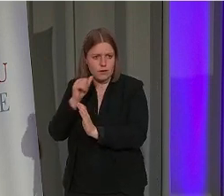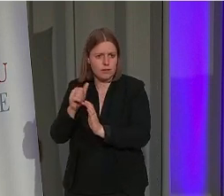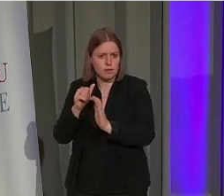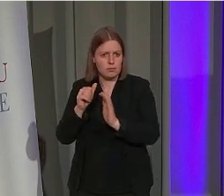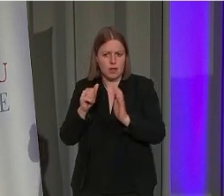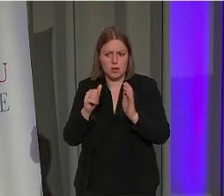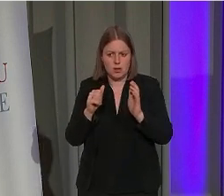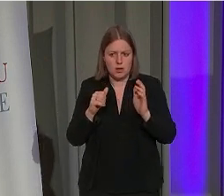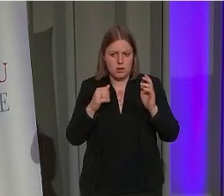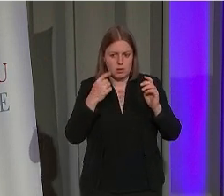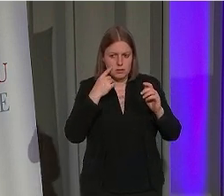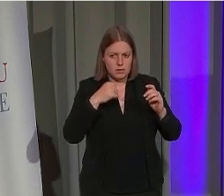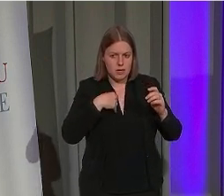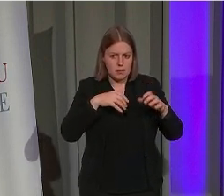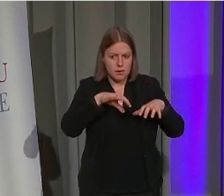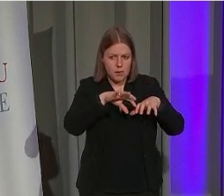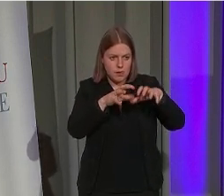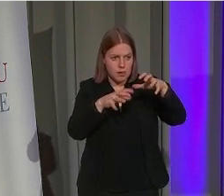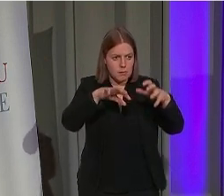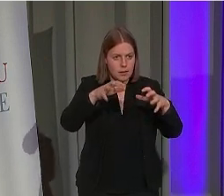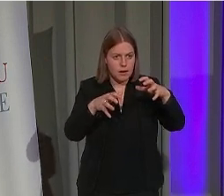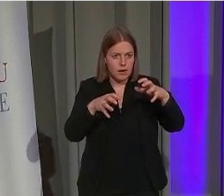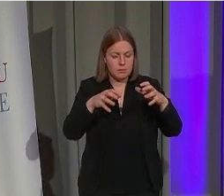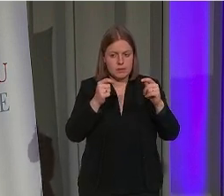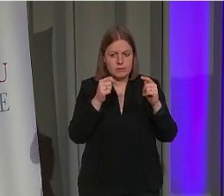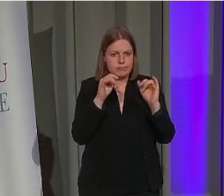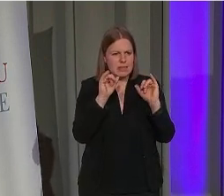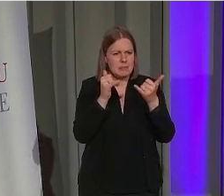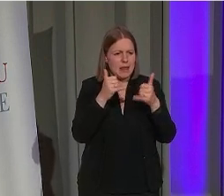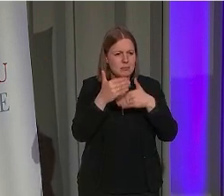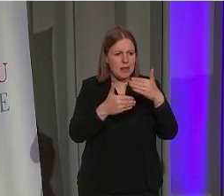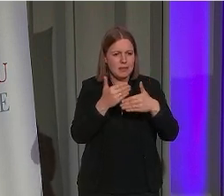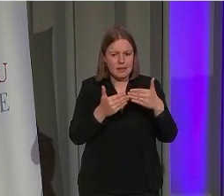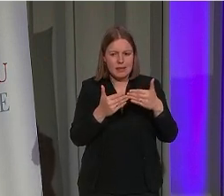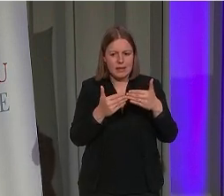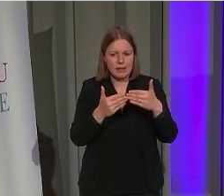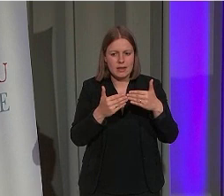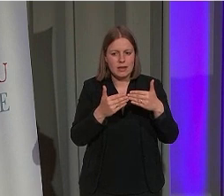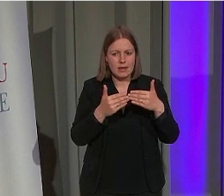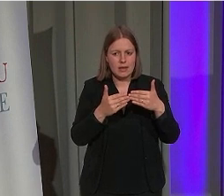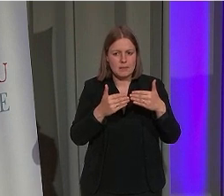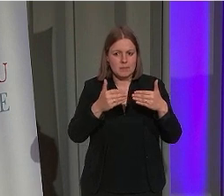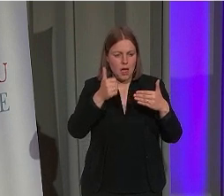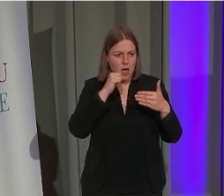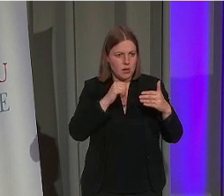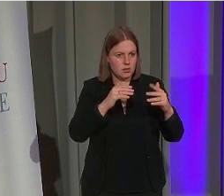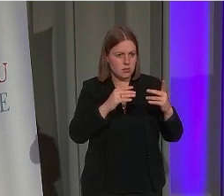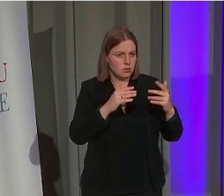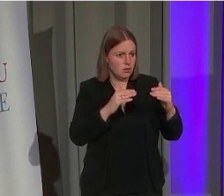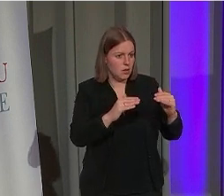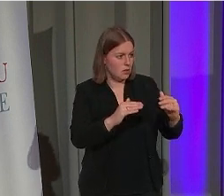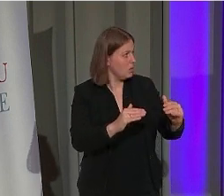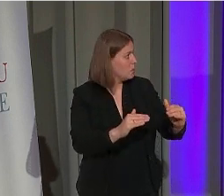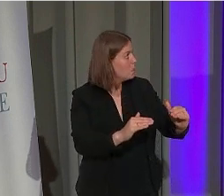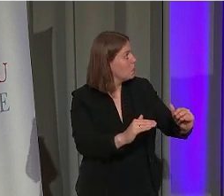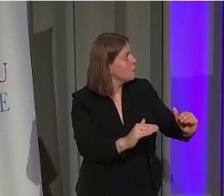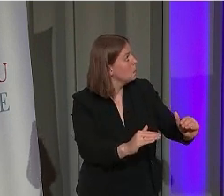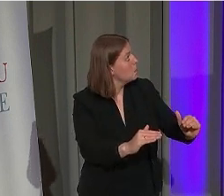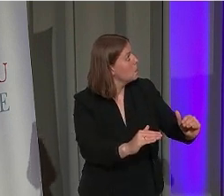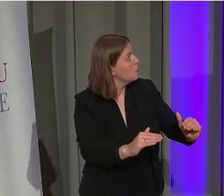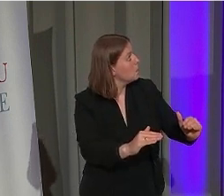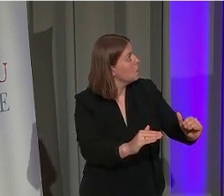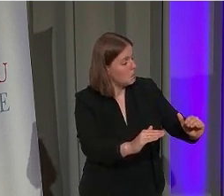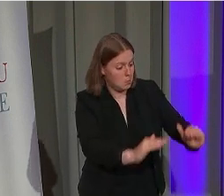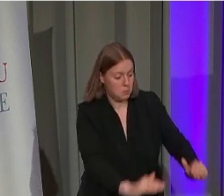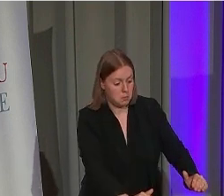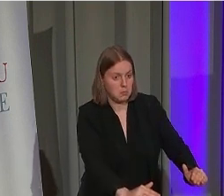accessible for the different target groups. We have maquettes with a very playful character. They are put at various